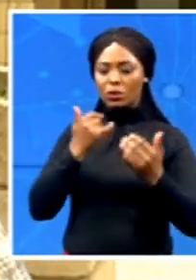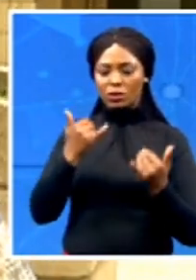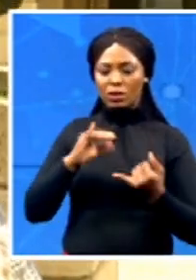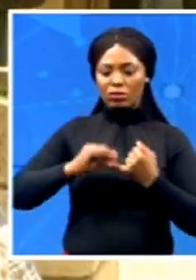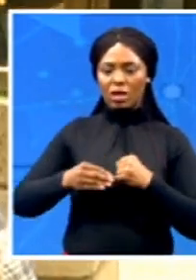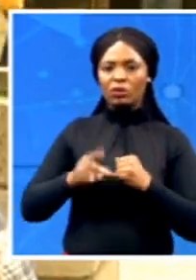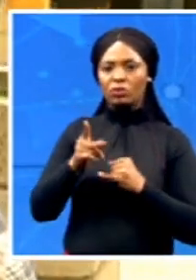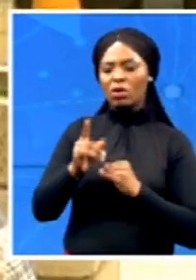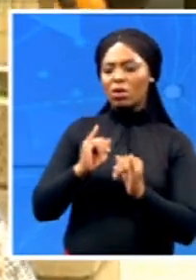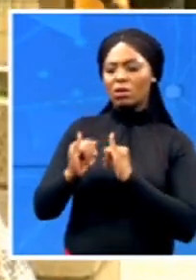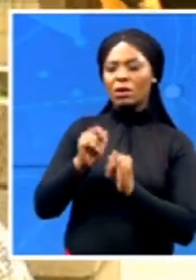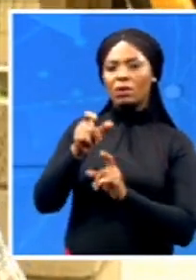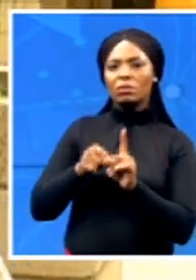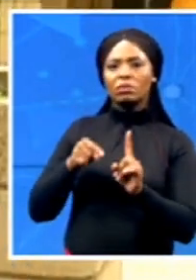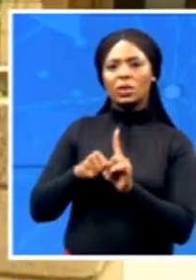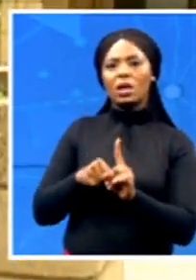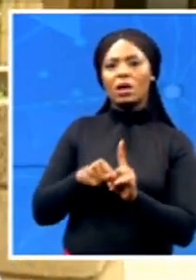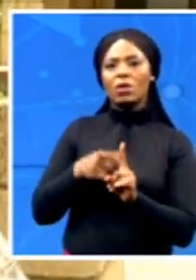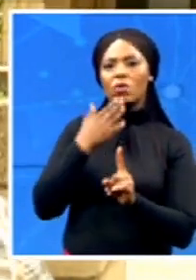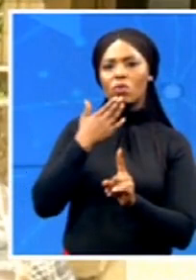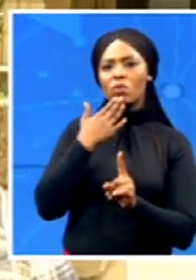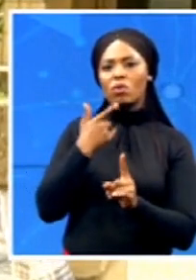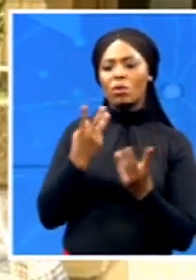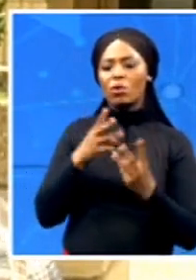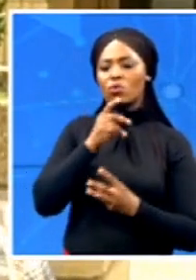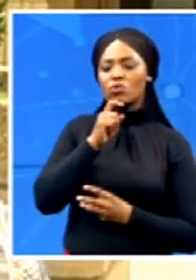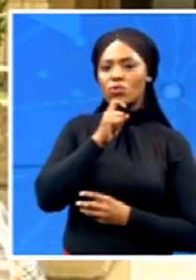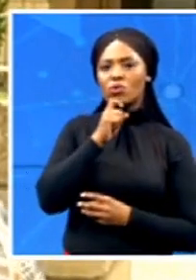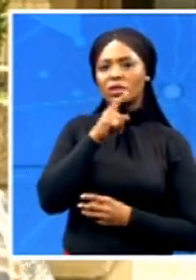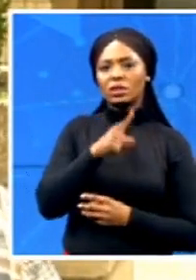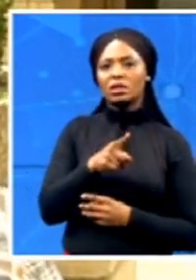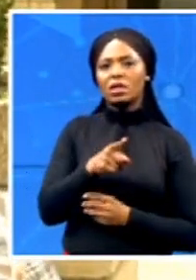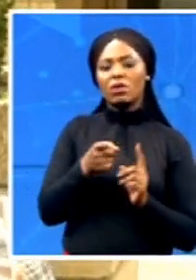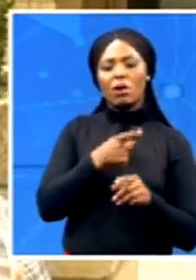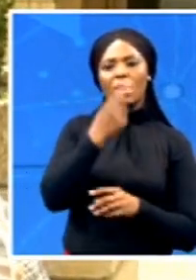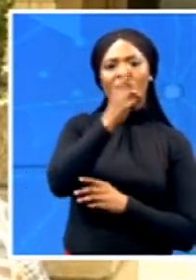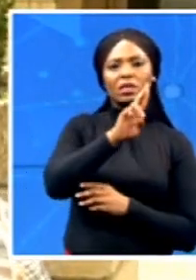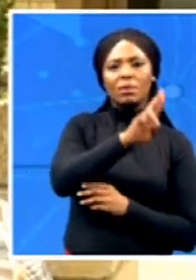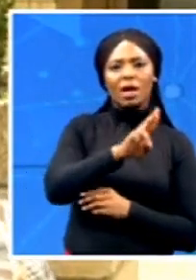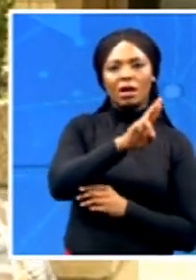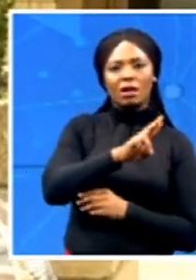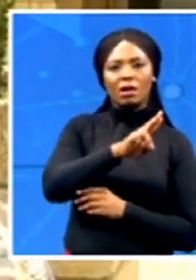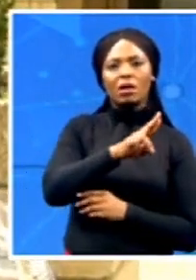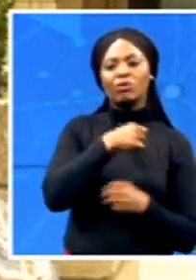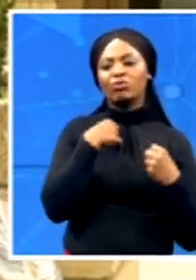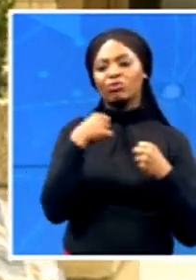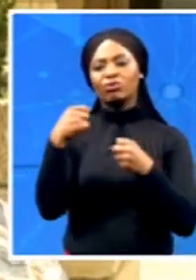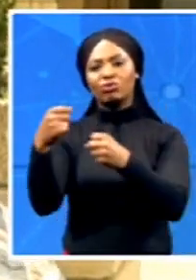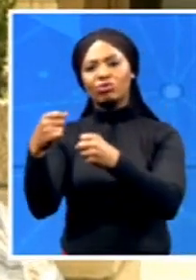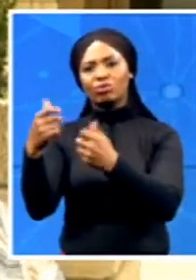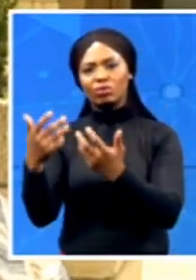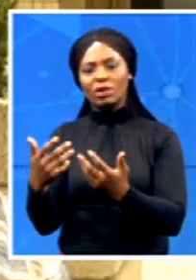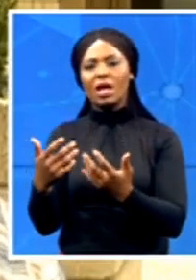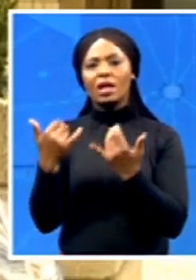places, most of them coming from places like Rustenburg, saying that they are just happy that they were at home, they arrived